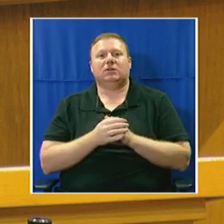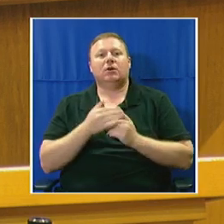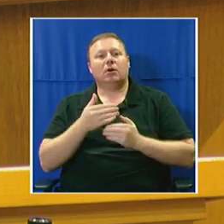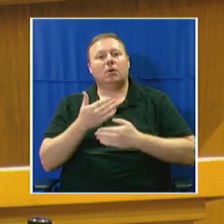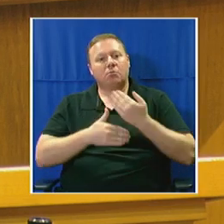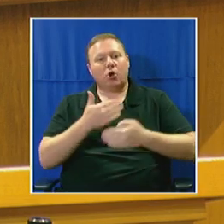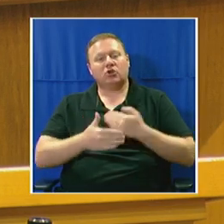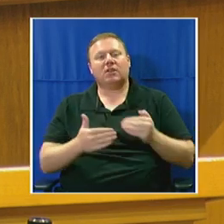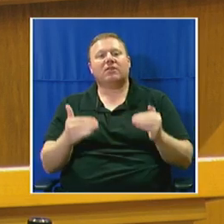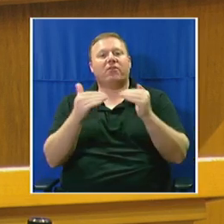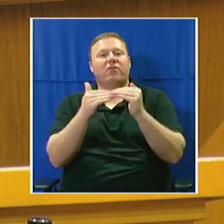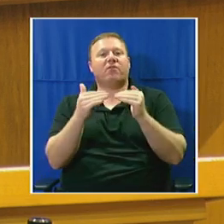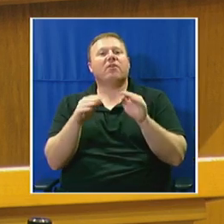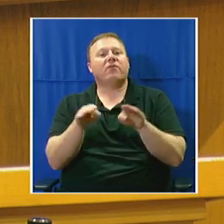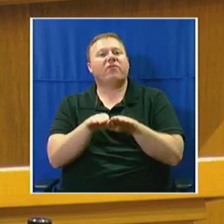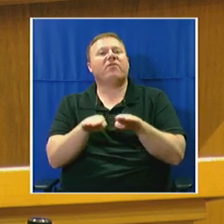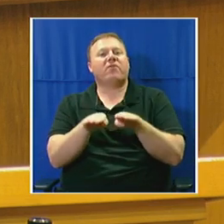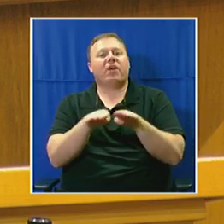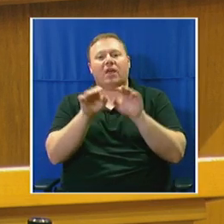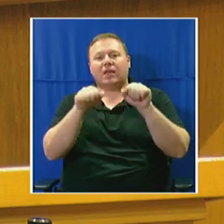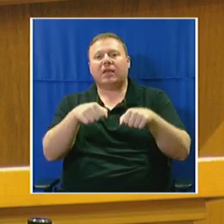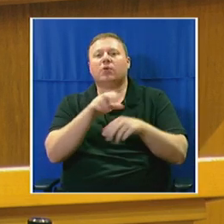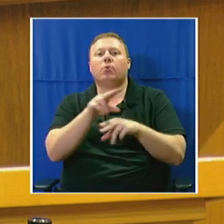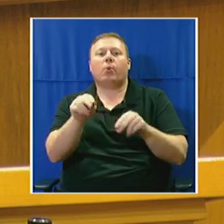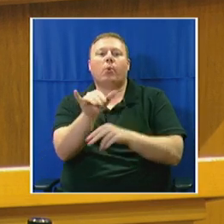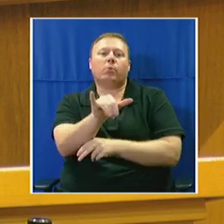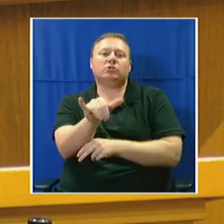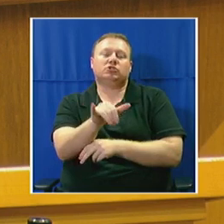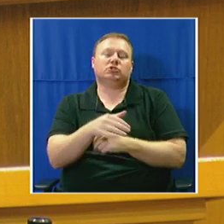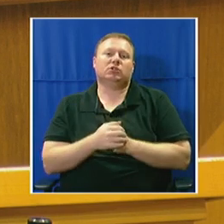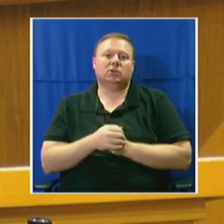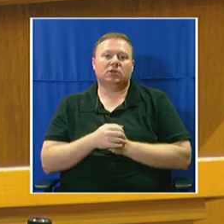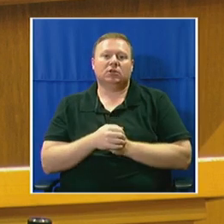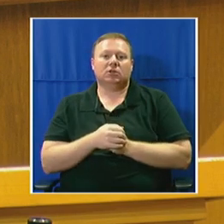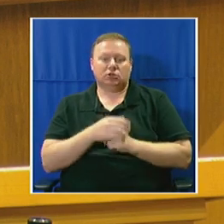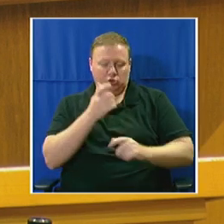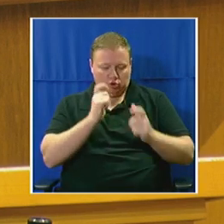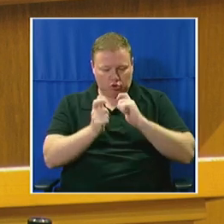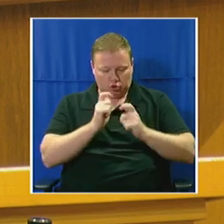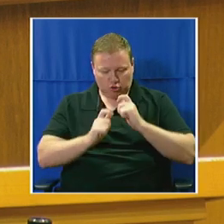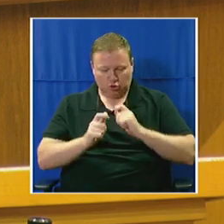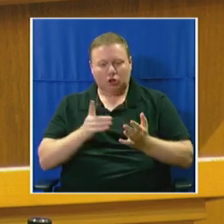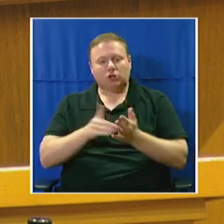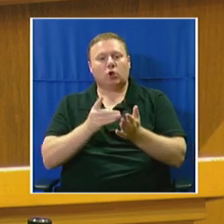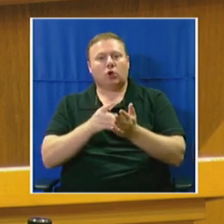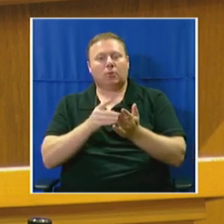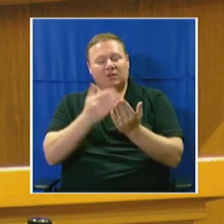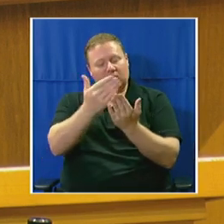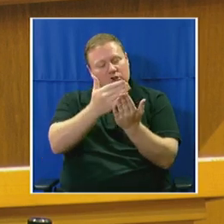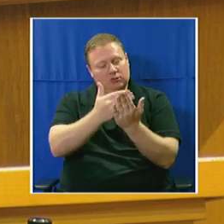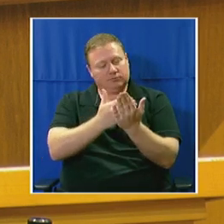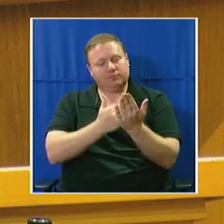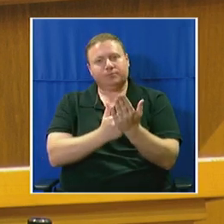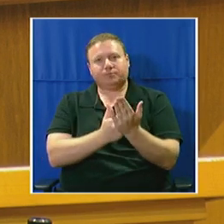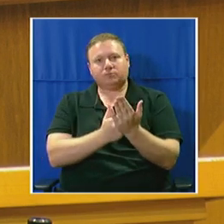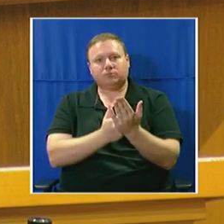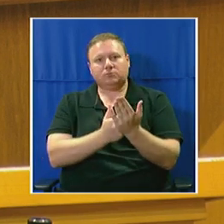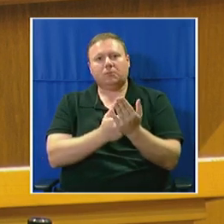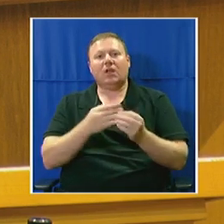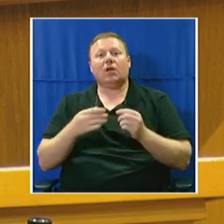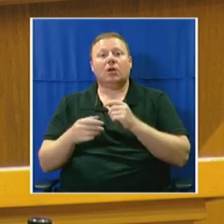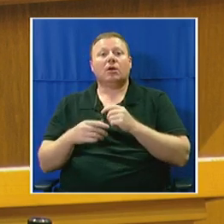considered whether the president had complied with the requirements of section 12 subsection 6 A and B of the